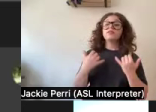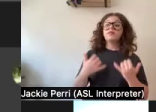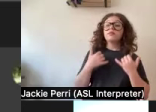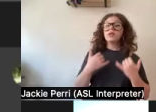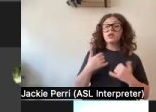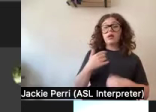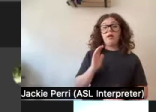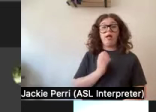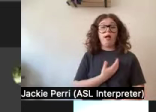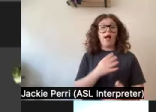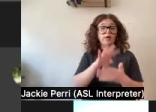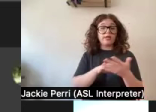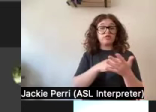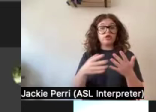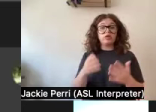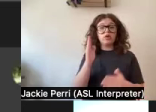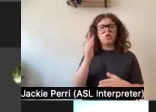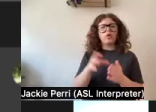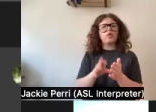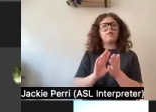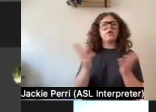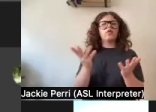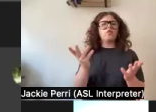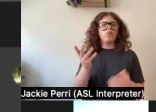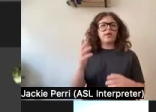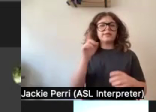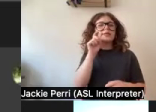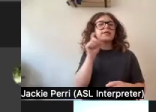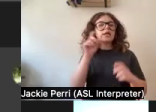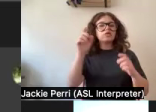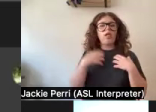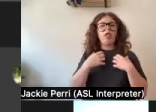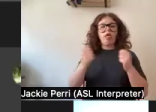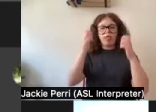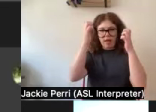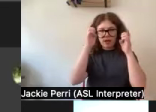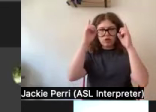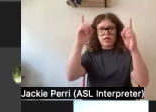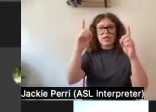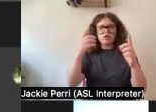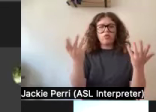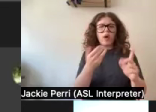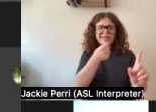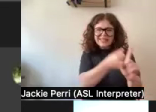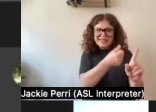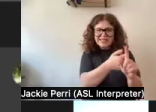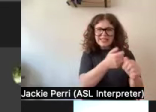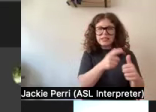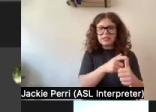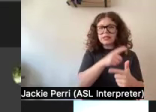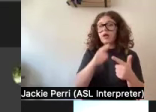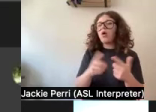to first review what comprehensive sexual health education is and what it should look like in practice in